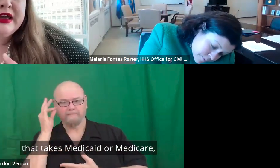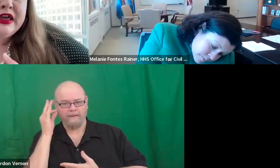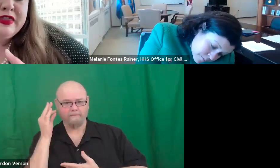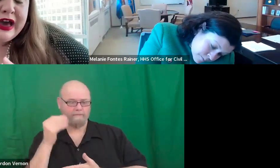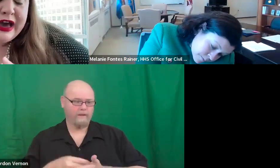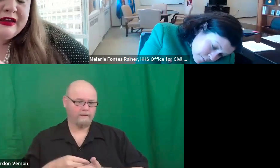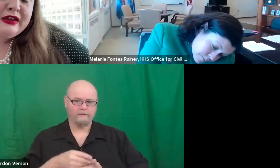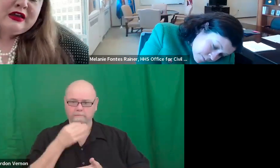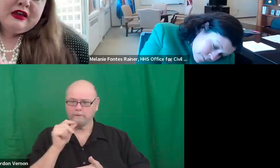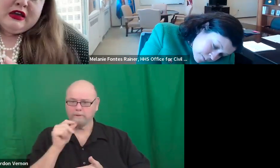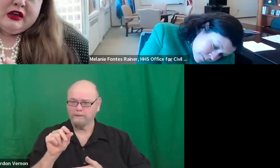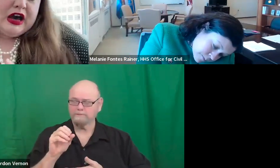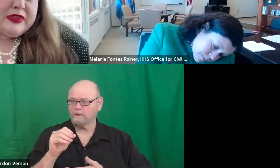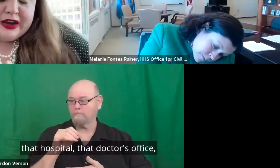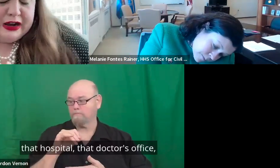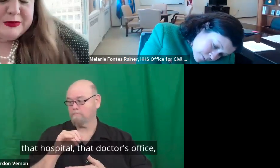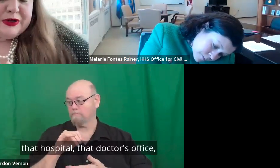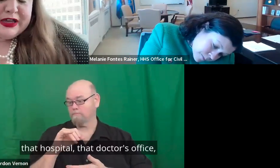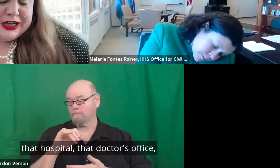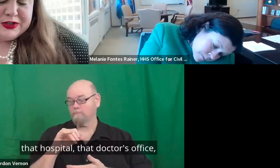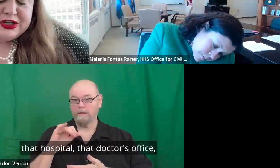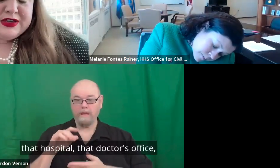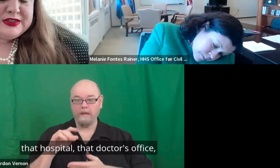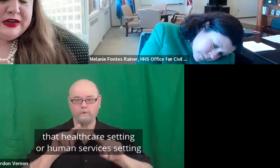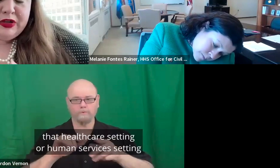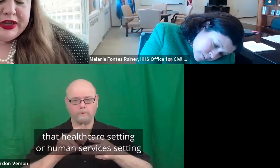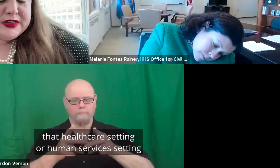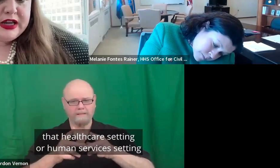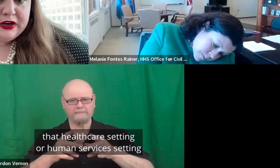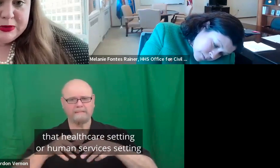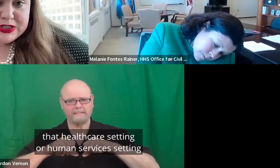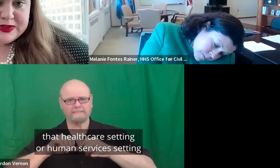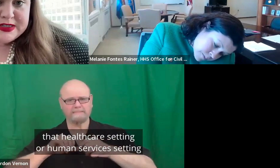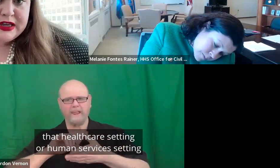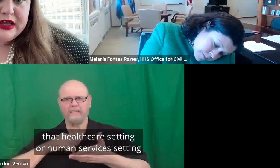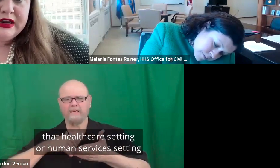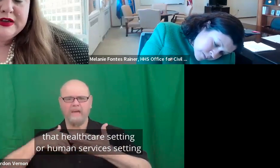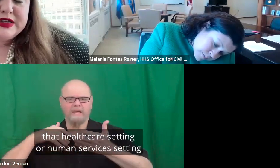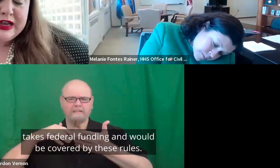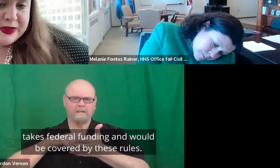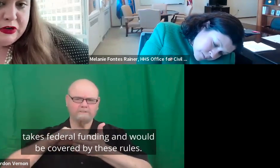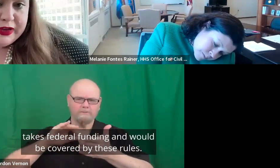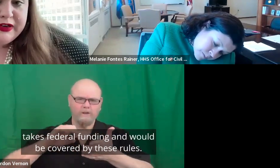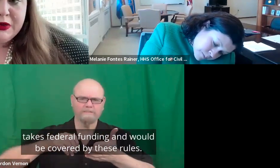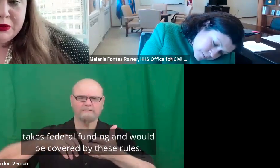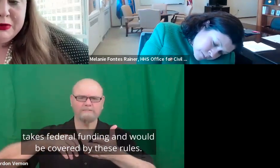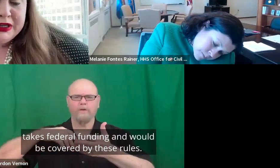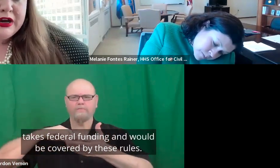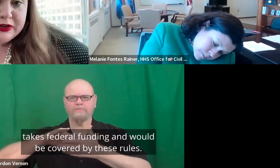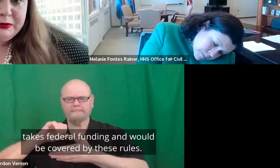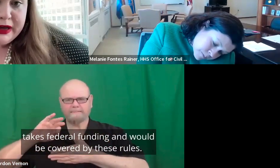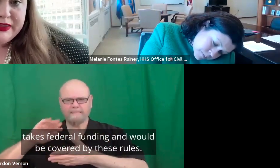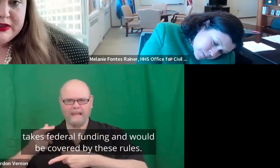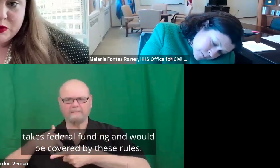Medicare, that hospital, that doctor's office, that healthcare setting or human services setting takes federal funding and would